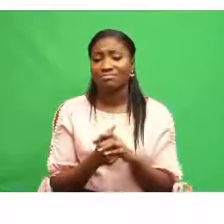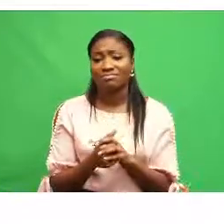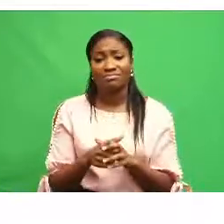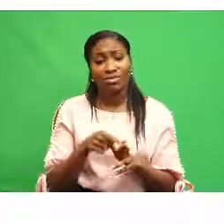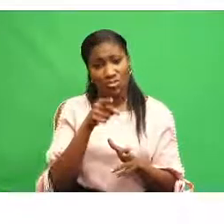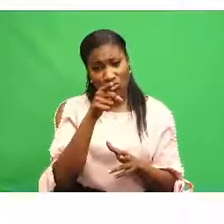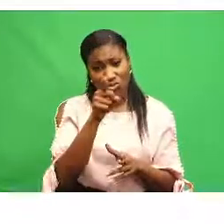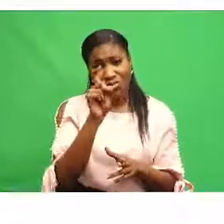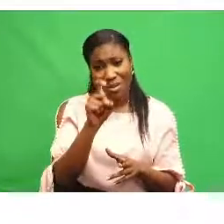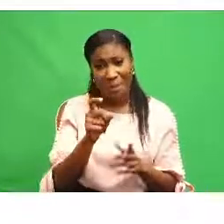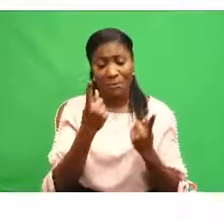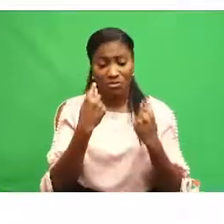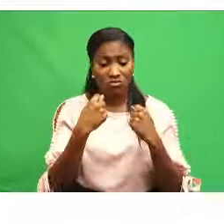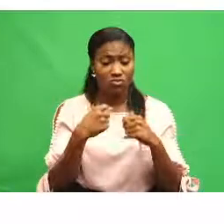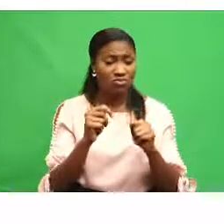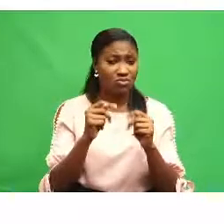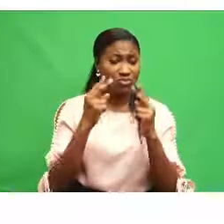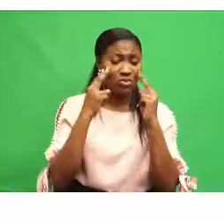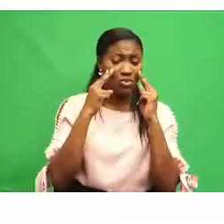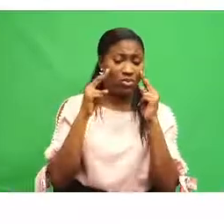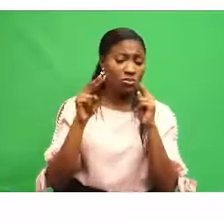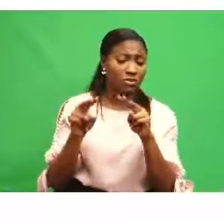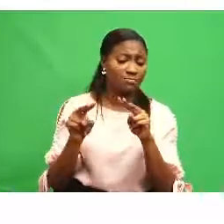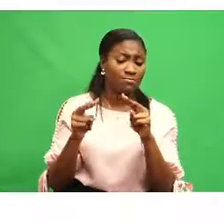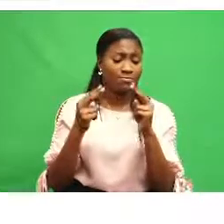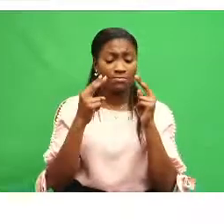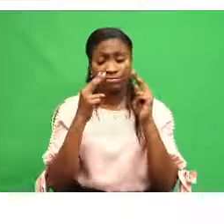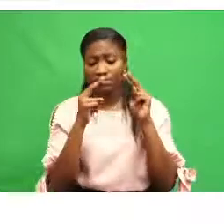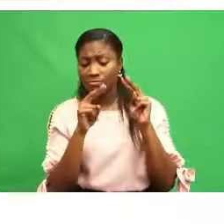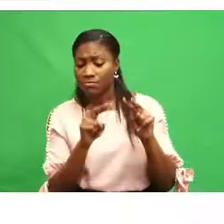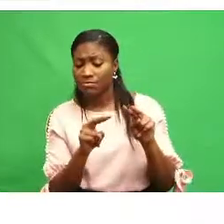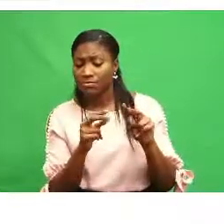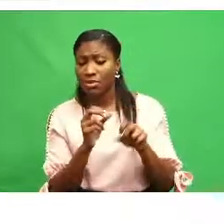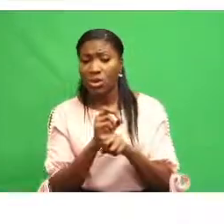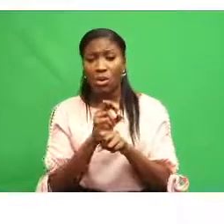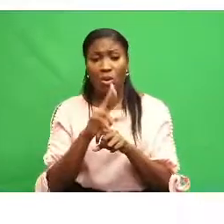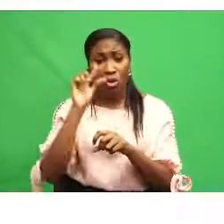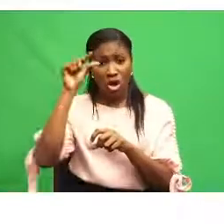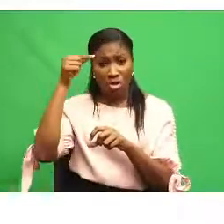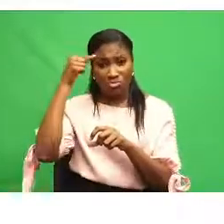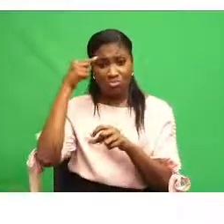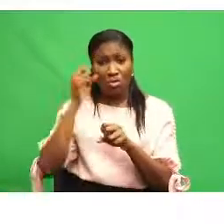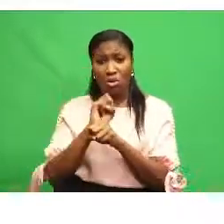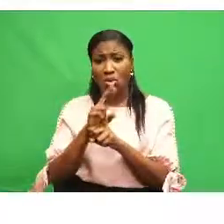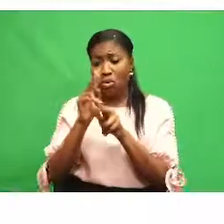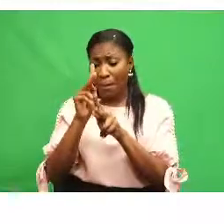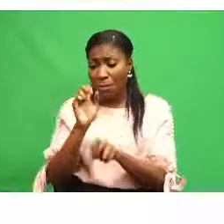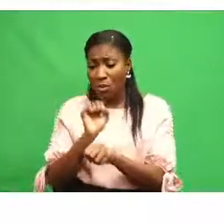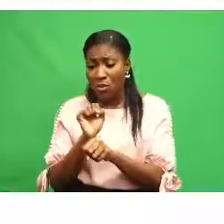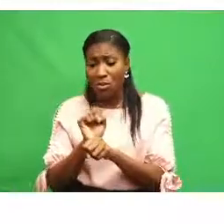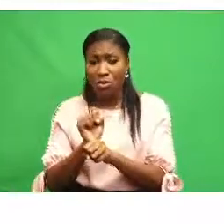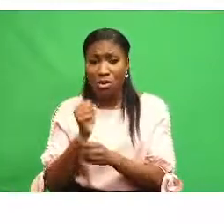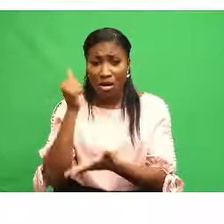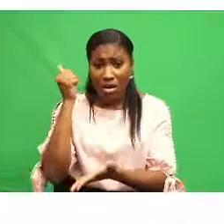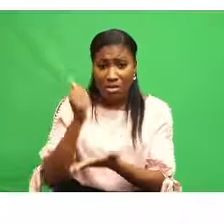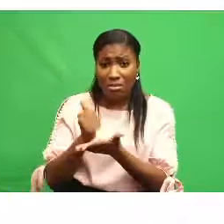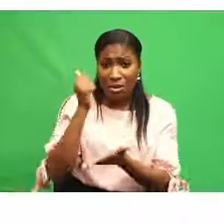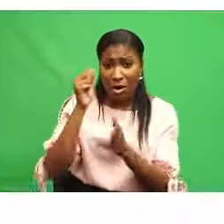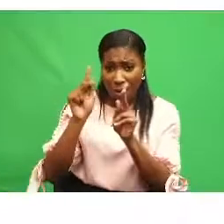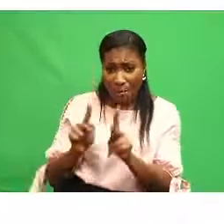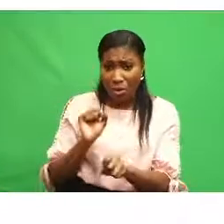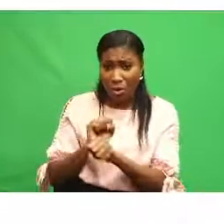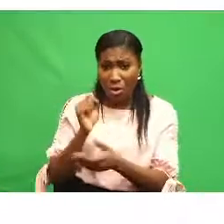all times, look for the signs that may point to the possibility of elder abuse, and in the case of financial abuse in